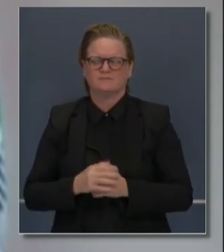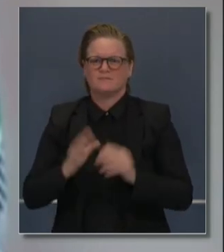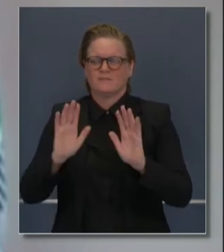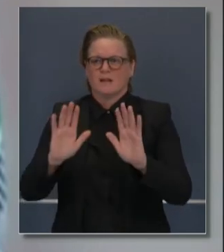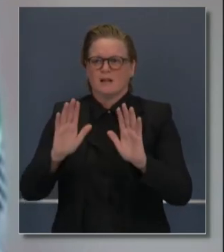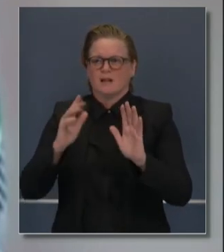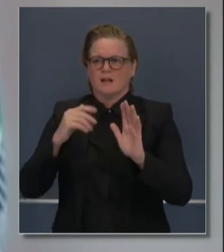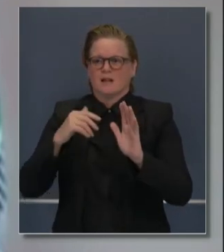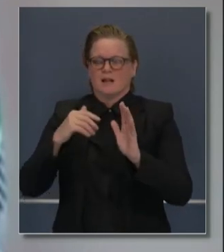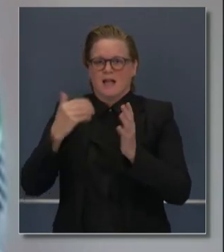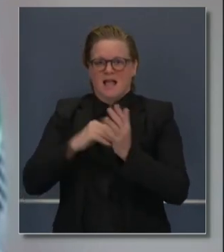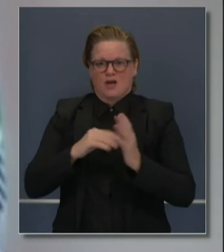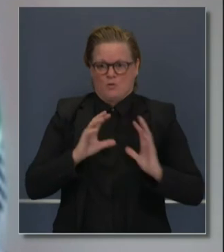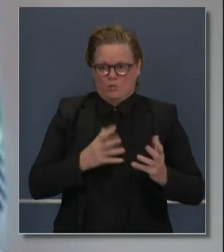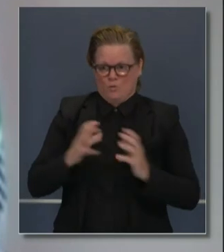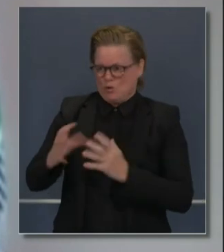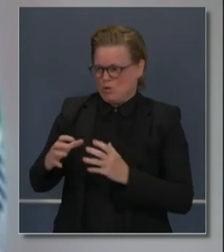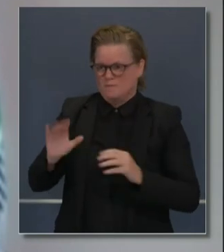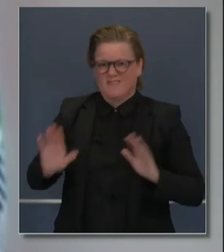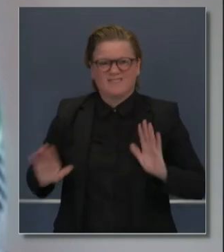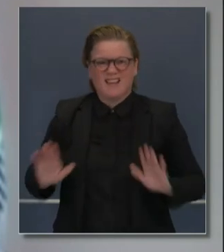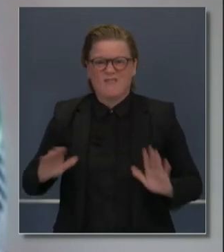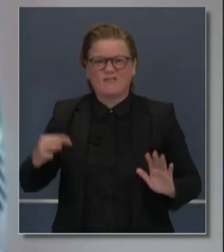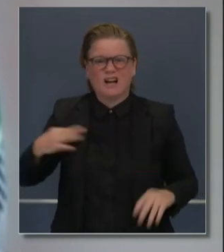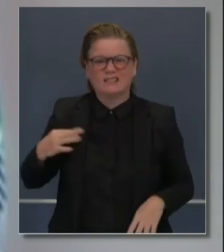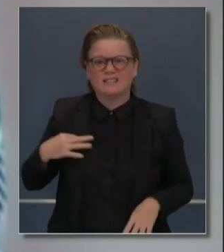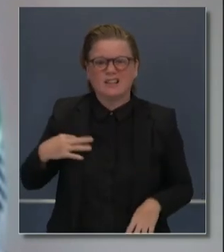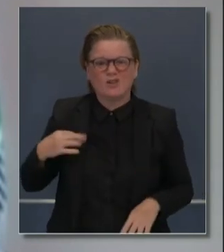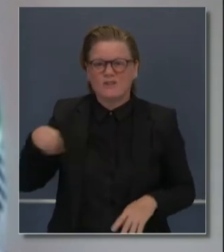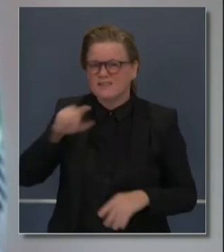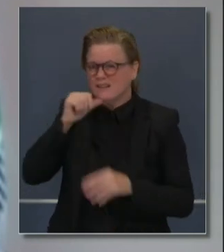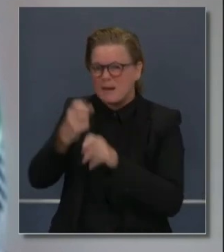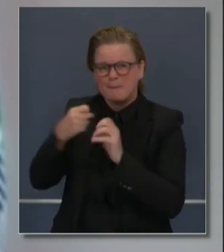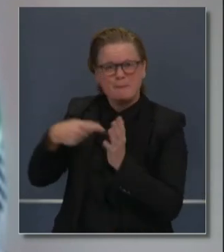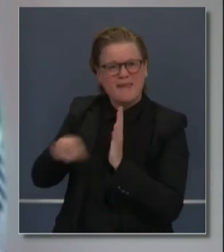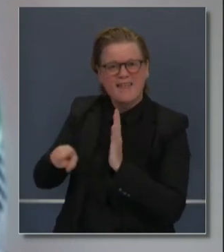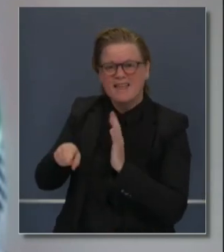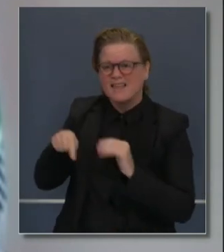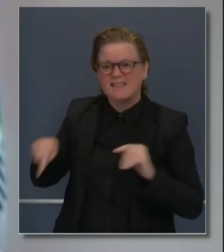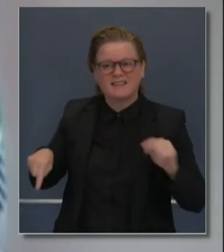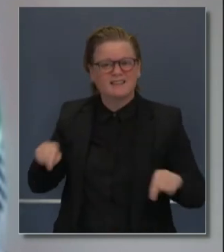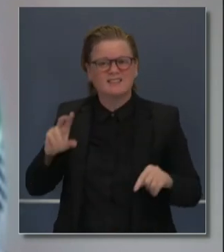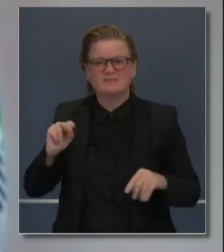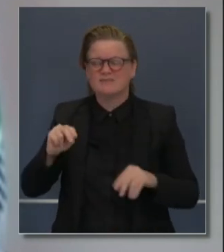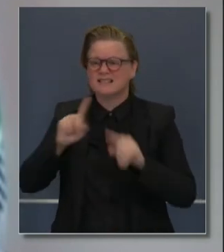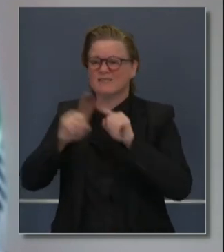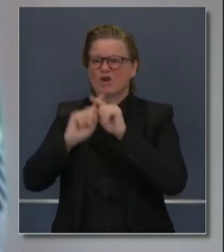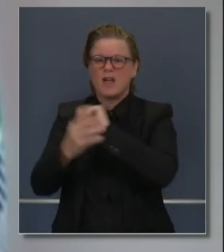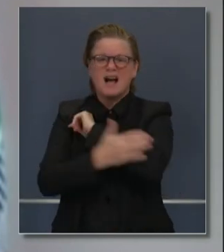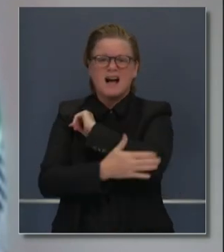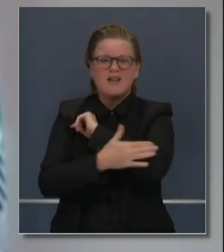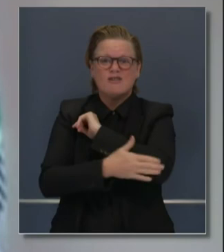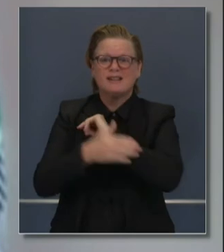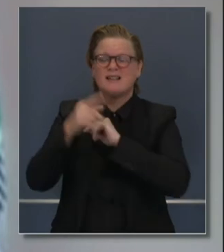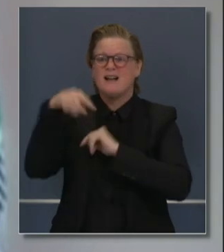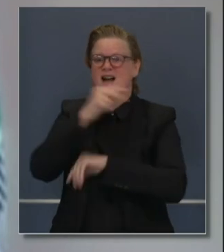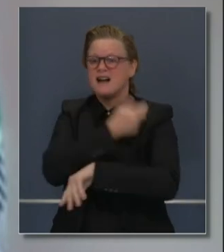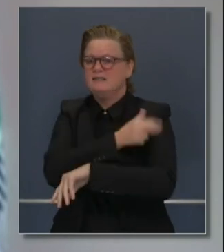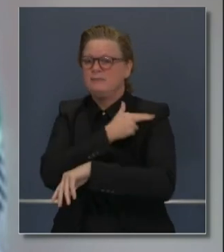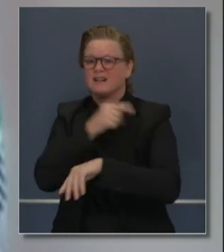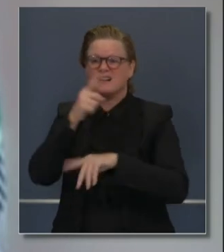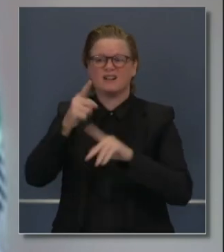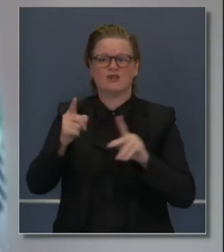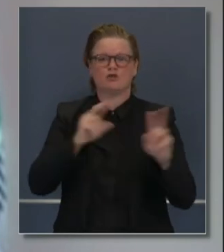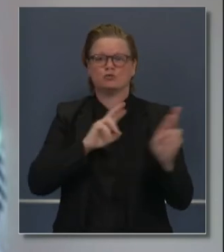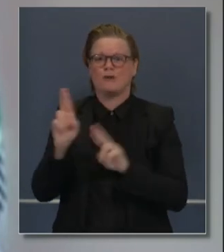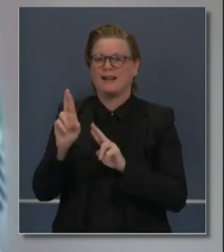this a success. Those counties, those hospital systems that are getting prepared to administer first to frontline healthcare workers and then